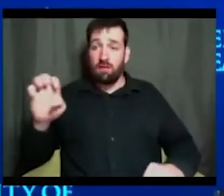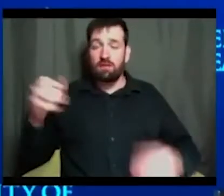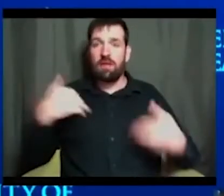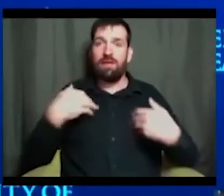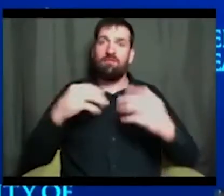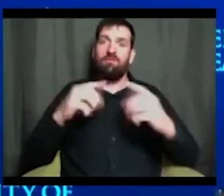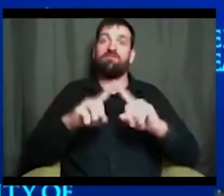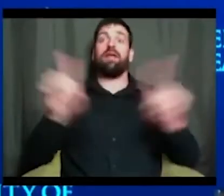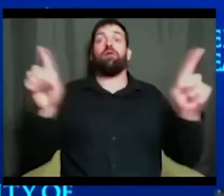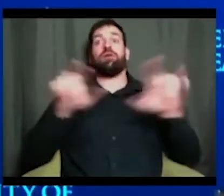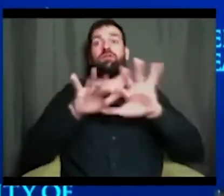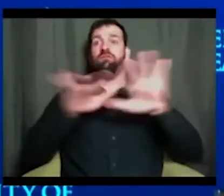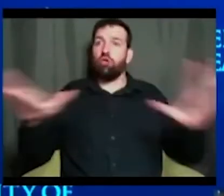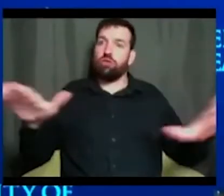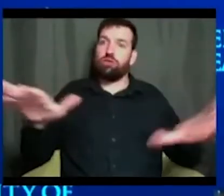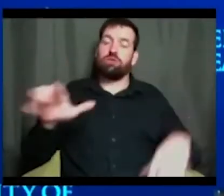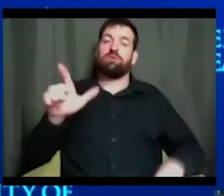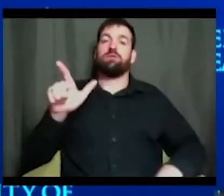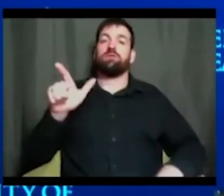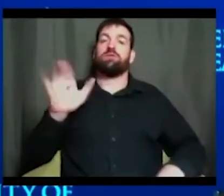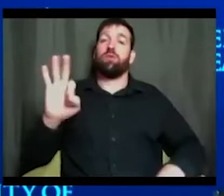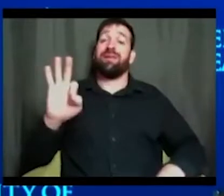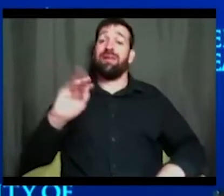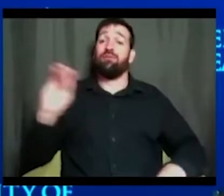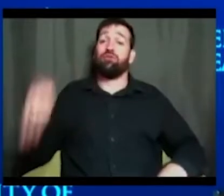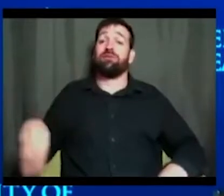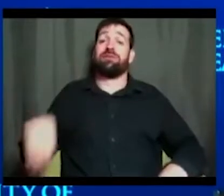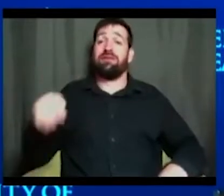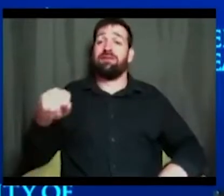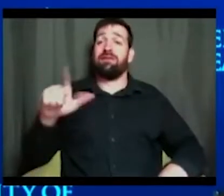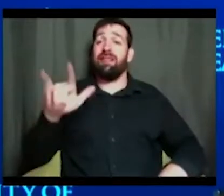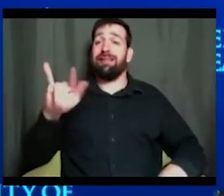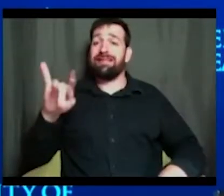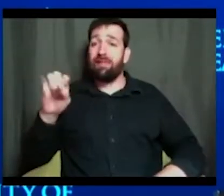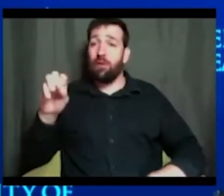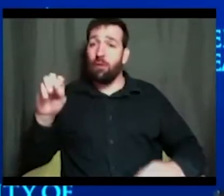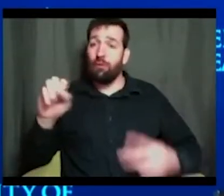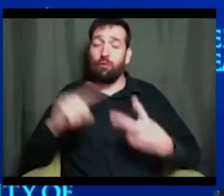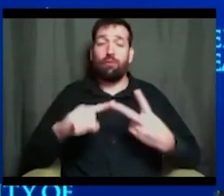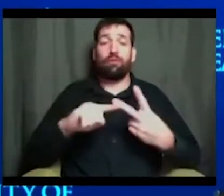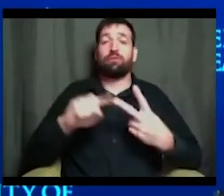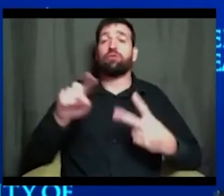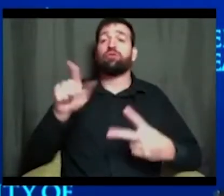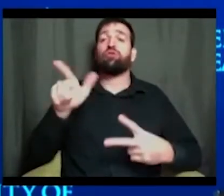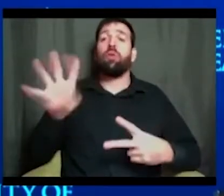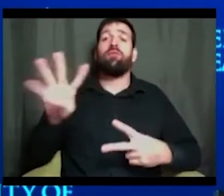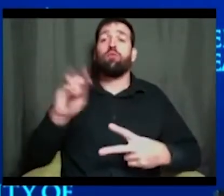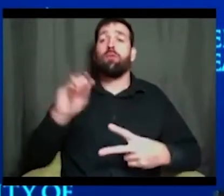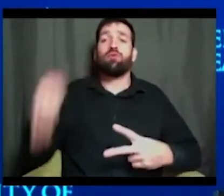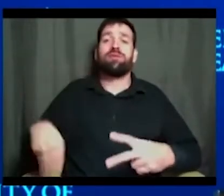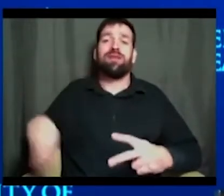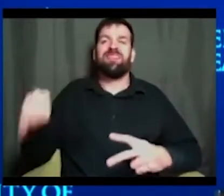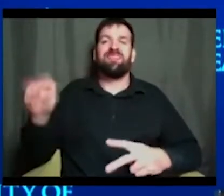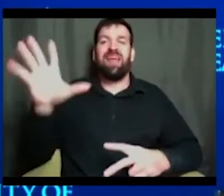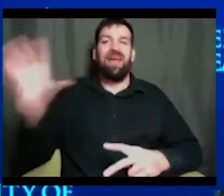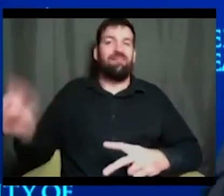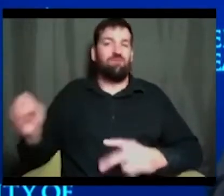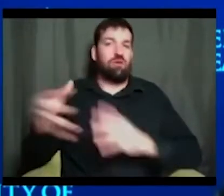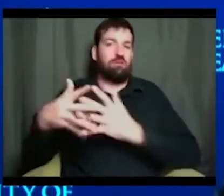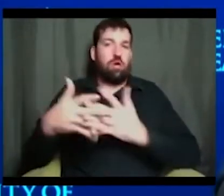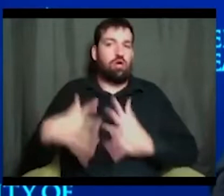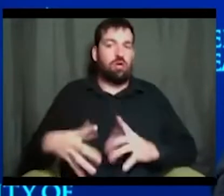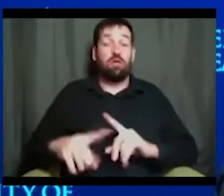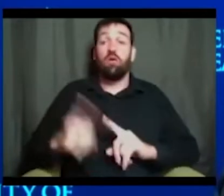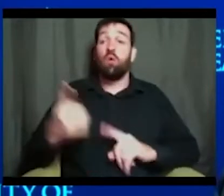about 29% Latino and about 24% African American. But one of the factors that's